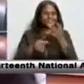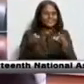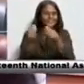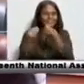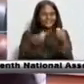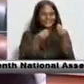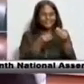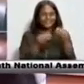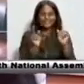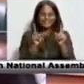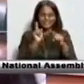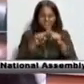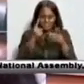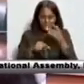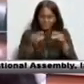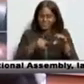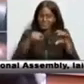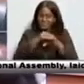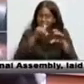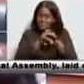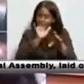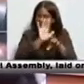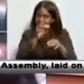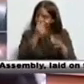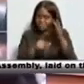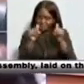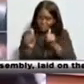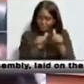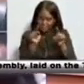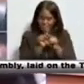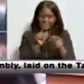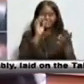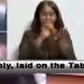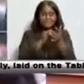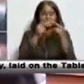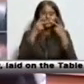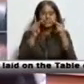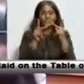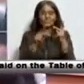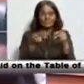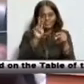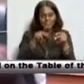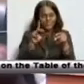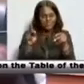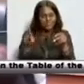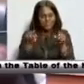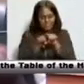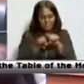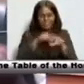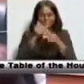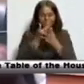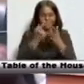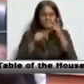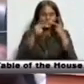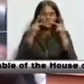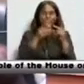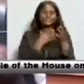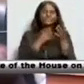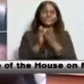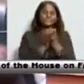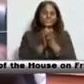bribes, but it involves actions that put public private interests over and above public